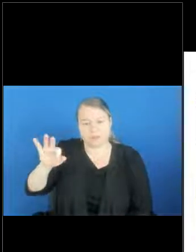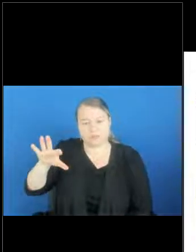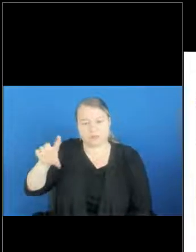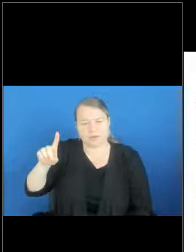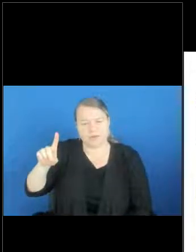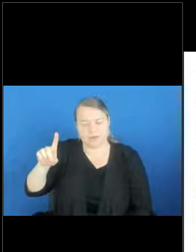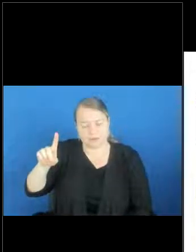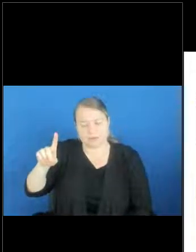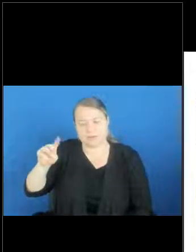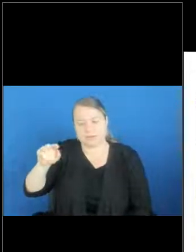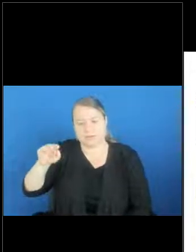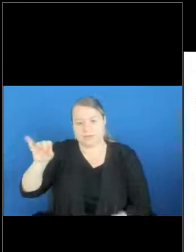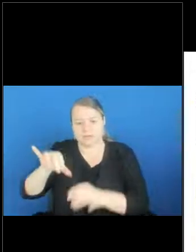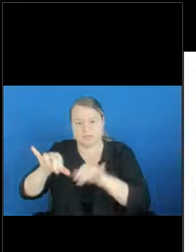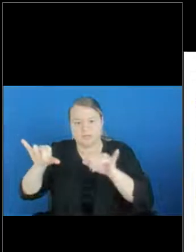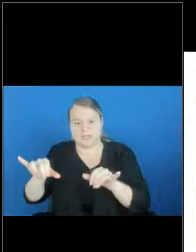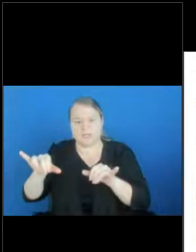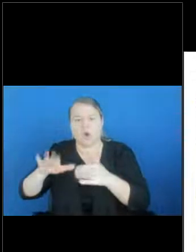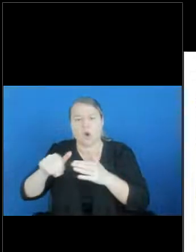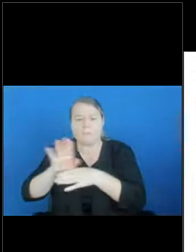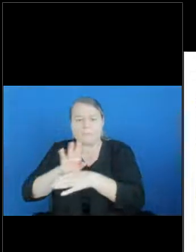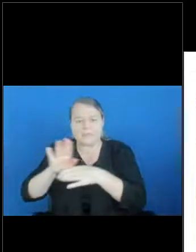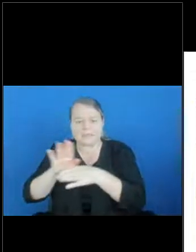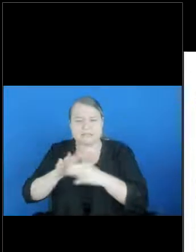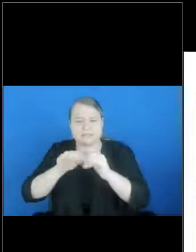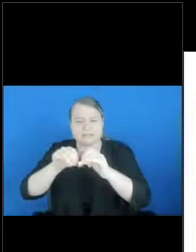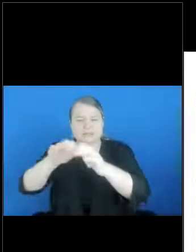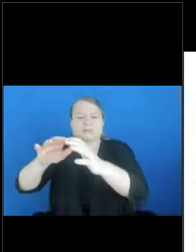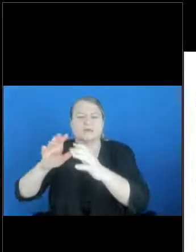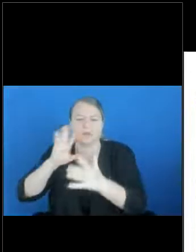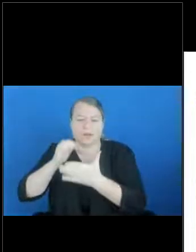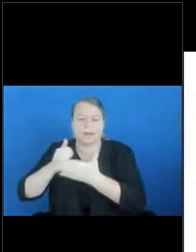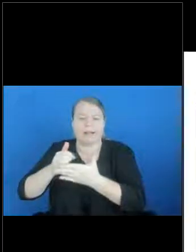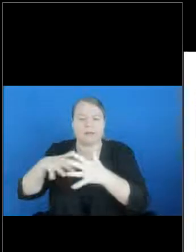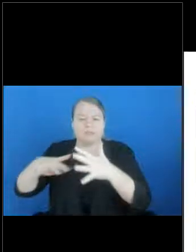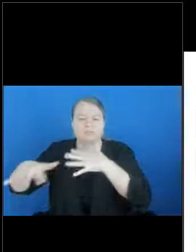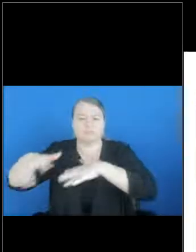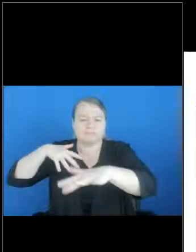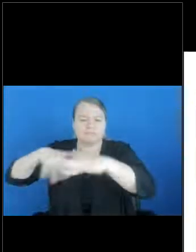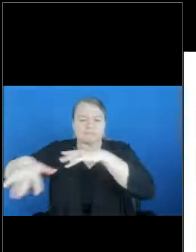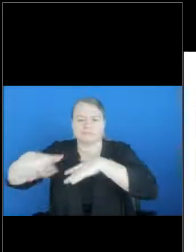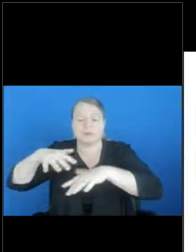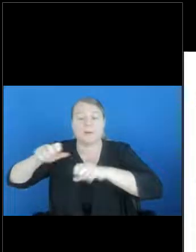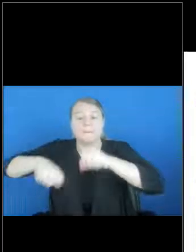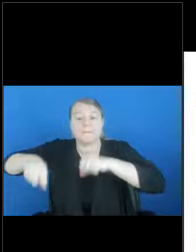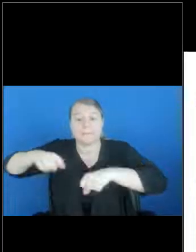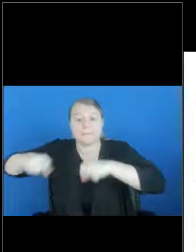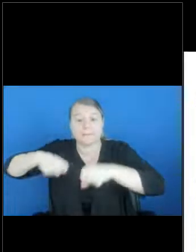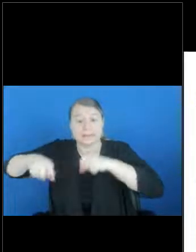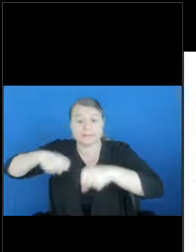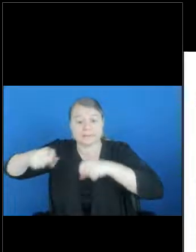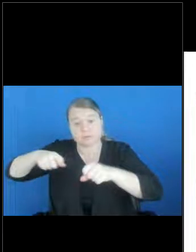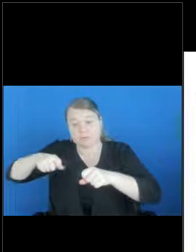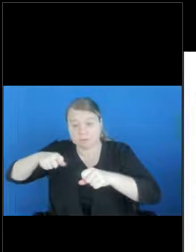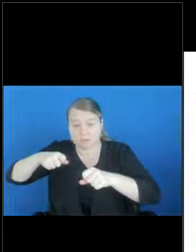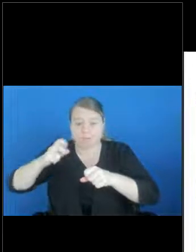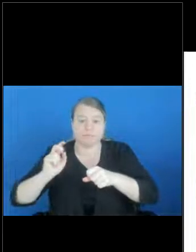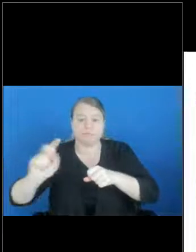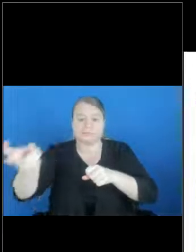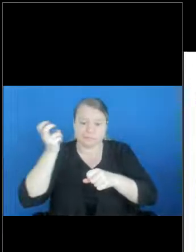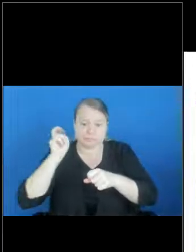businesses located along Springfield Center Drive, and improve pedestrian and bicycle facilities throughout the corridor,